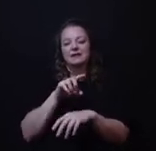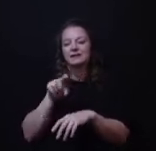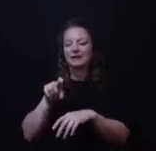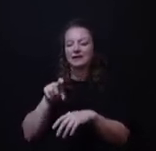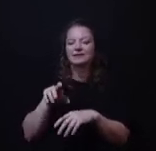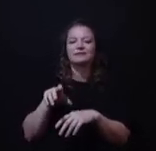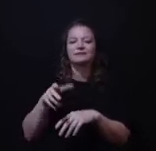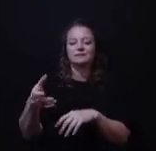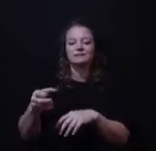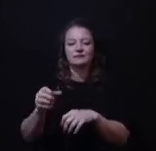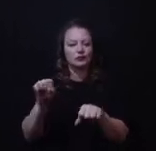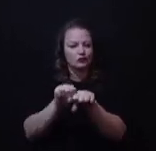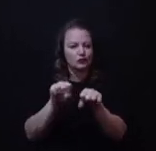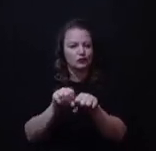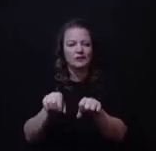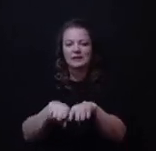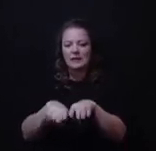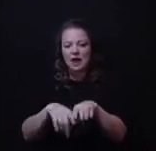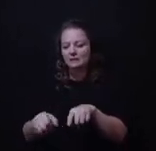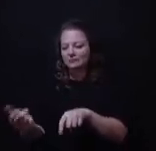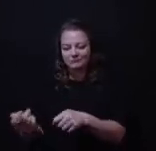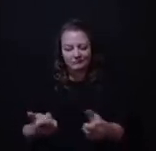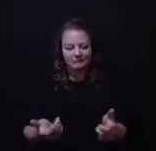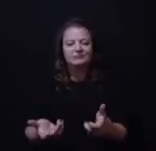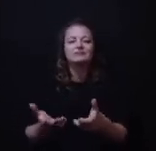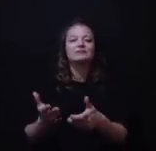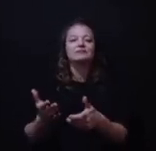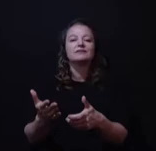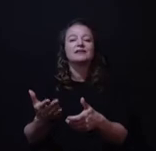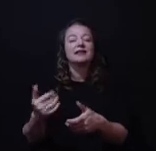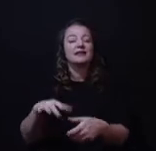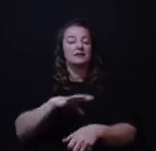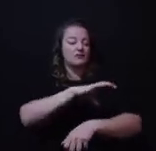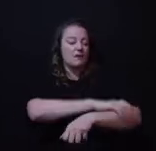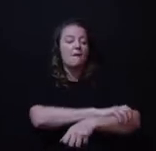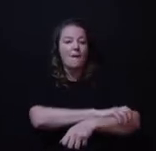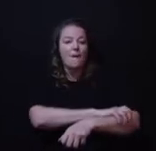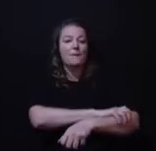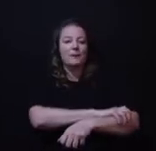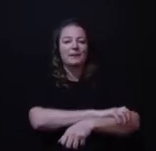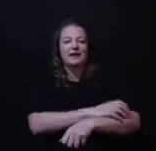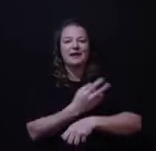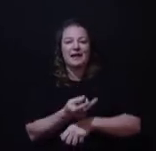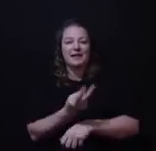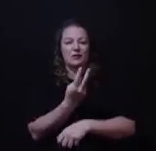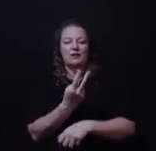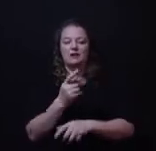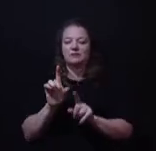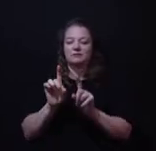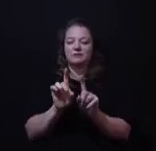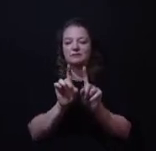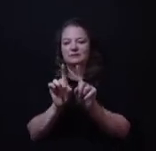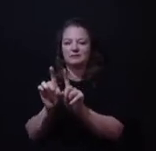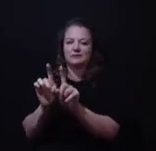and socks off and rolled his pant legs up for him, and he grabbed my arm, and the two of us walked through the